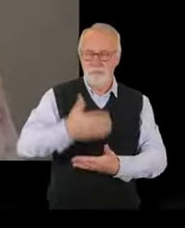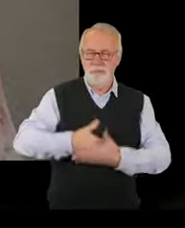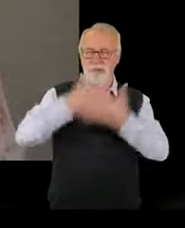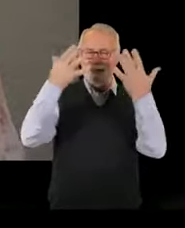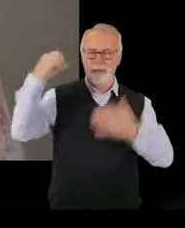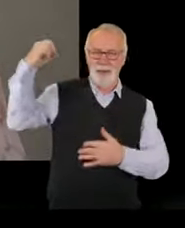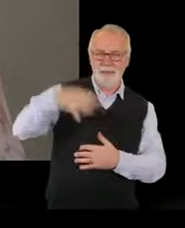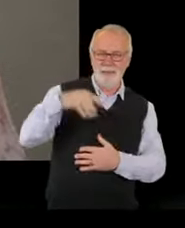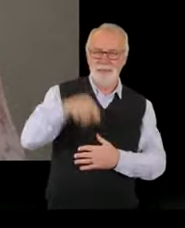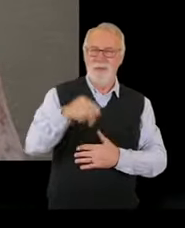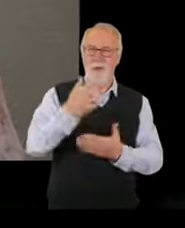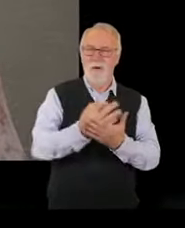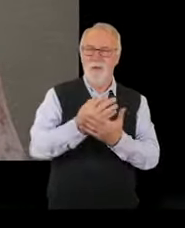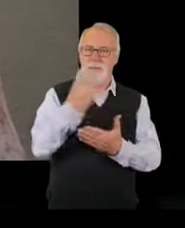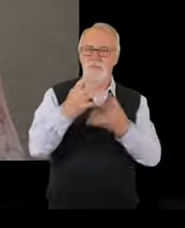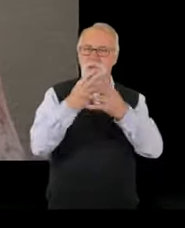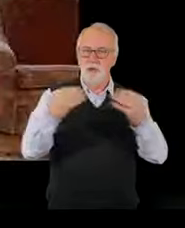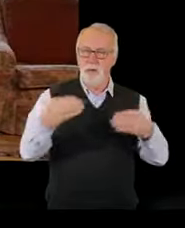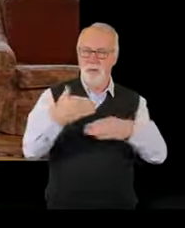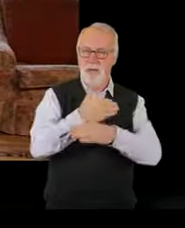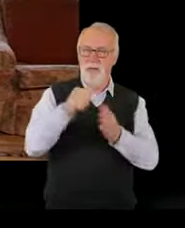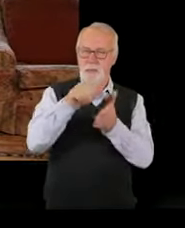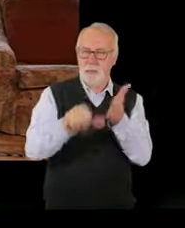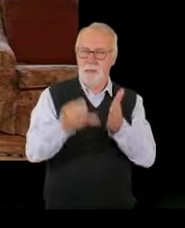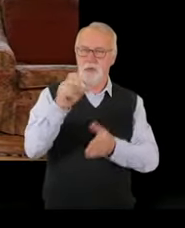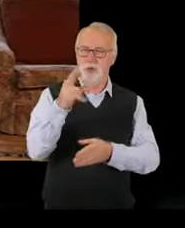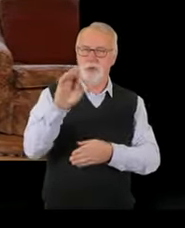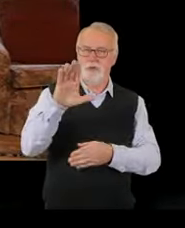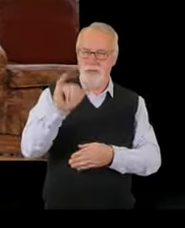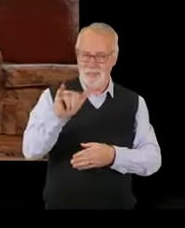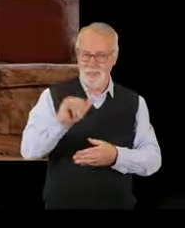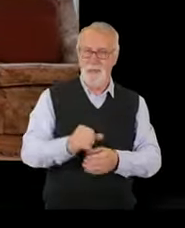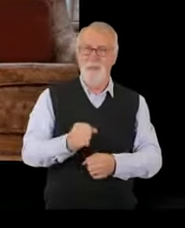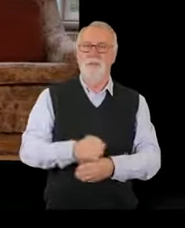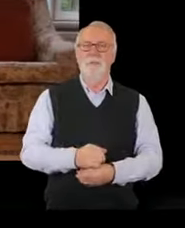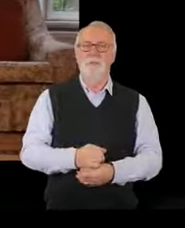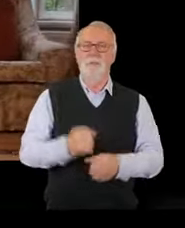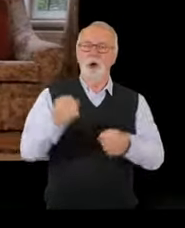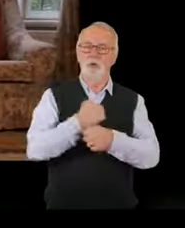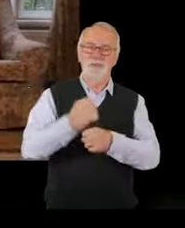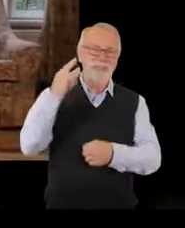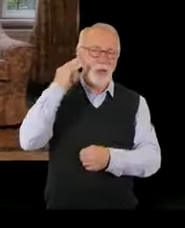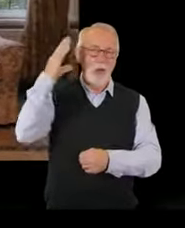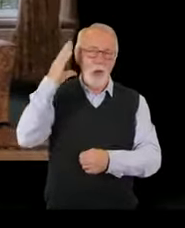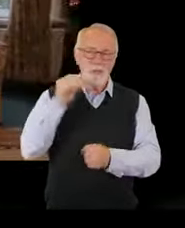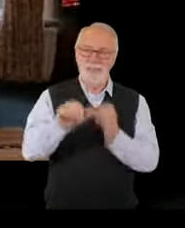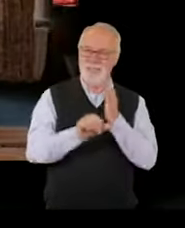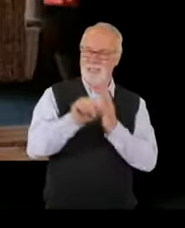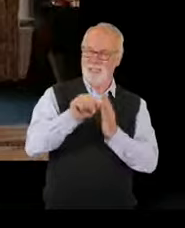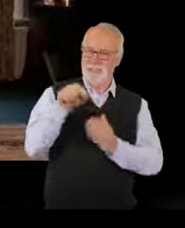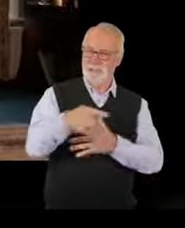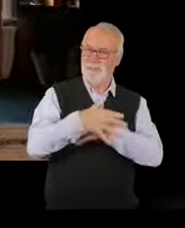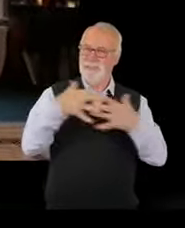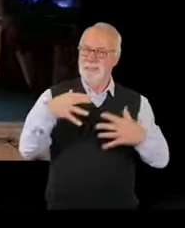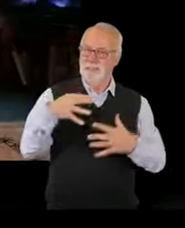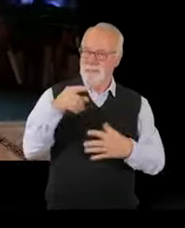Age is the biggest single cause of hearing loss. Most people begin to lose a small amount of their hearing from around 40 years of